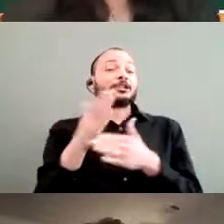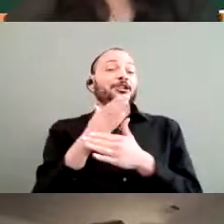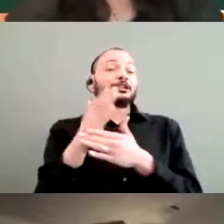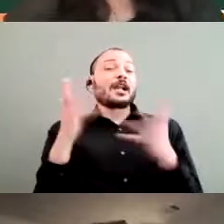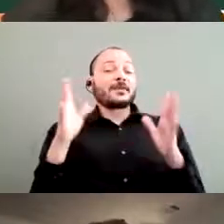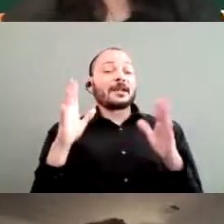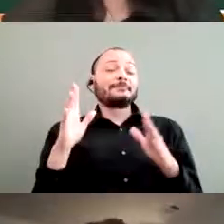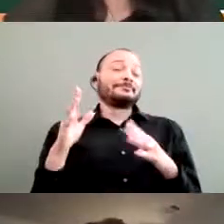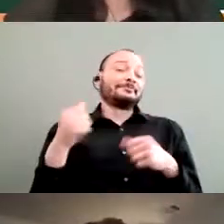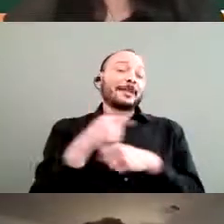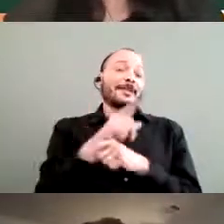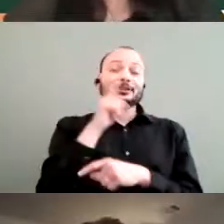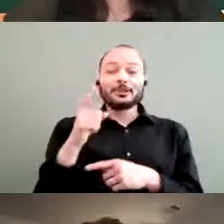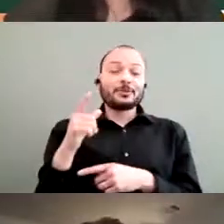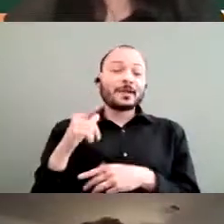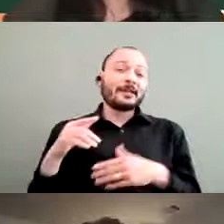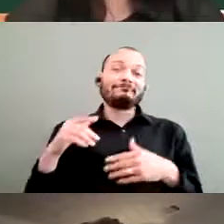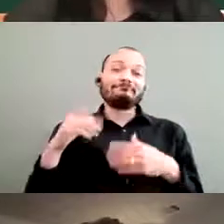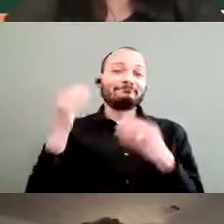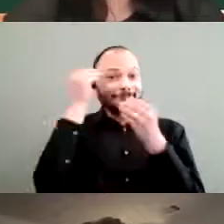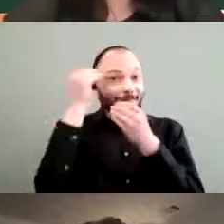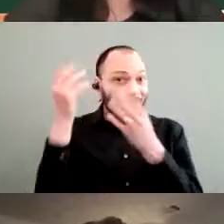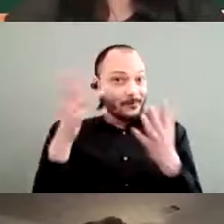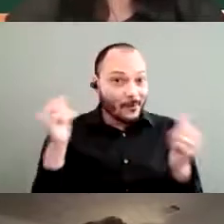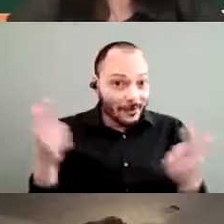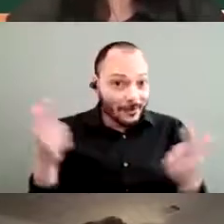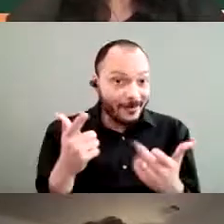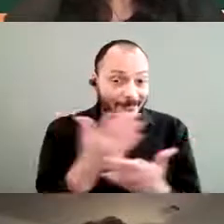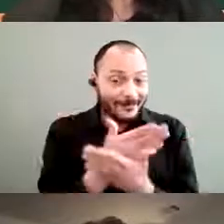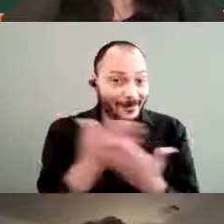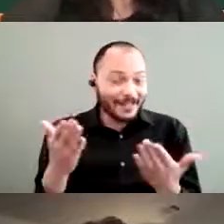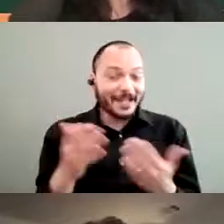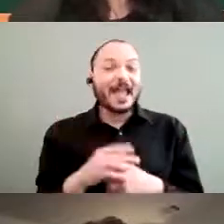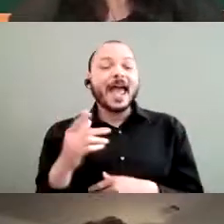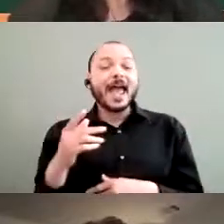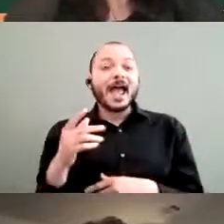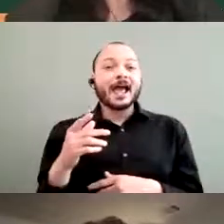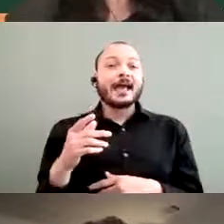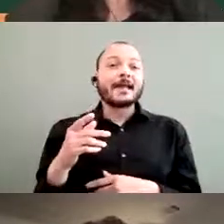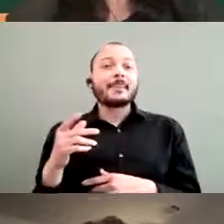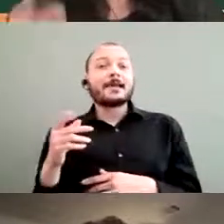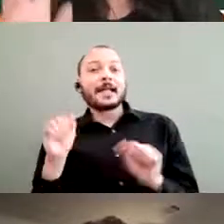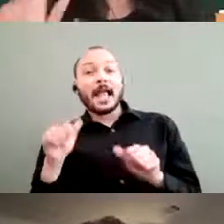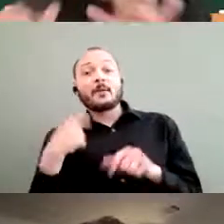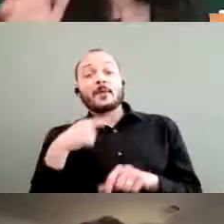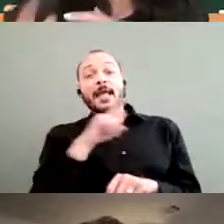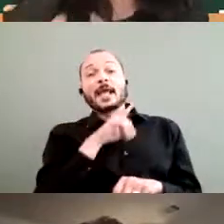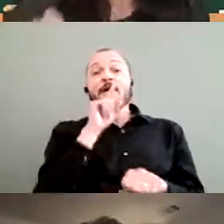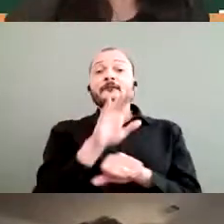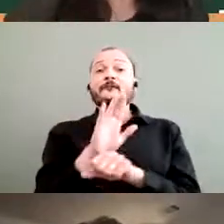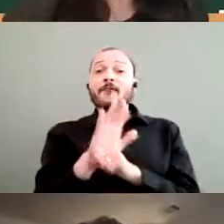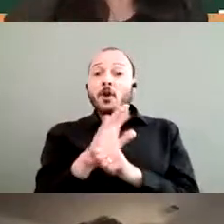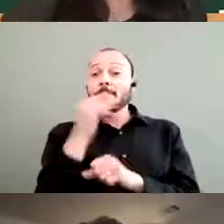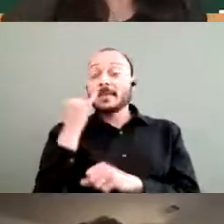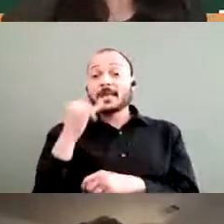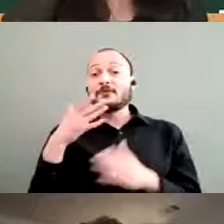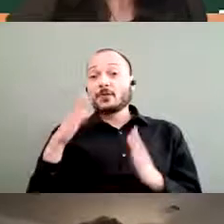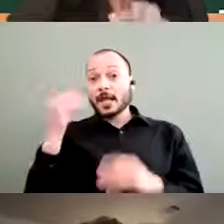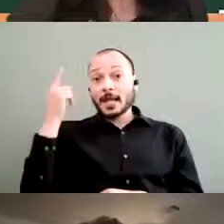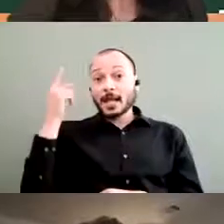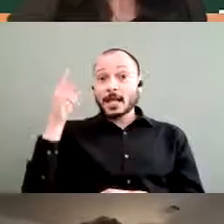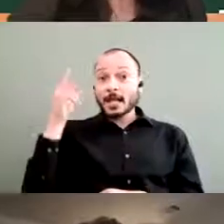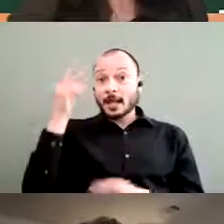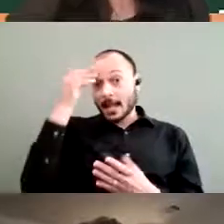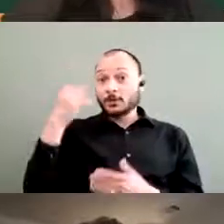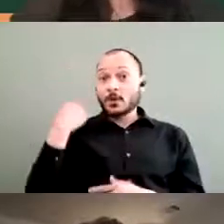get back as much as we can. There's lots of resources to help. So can we just confirm, if you let us know if you can hear in the chat